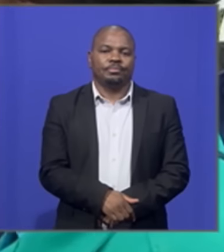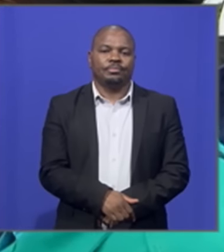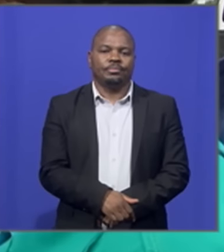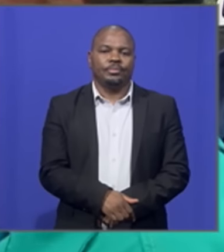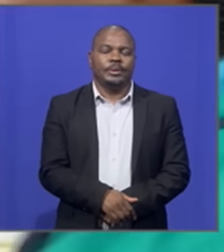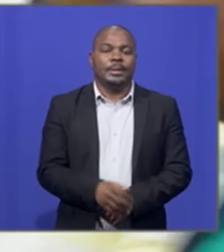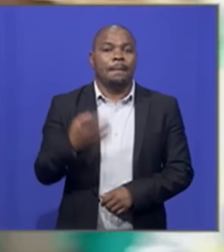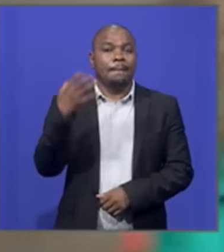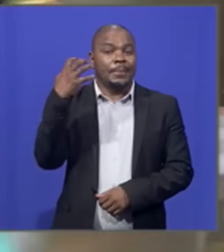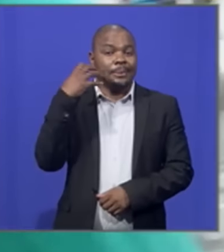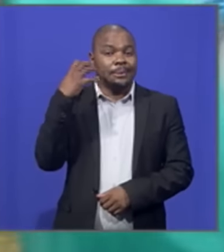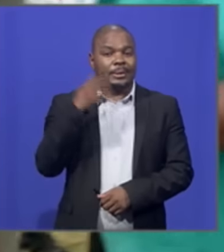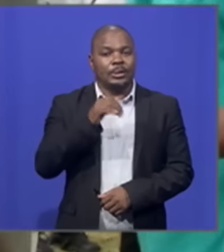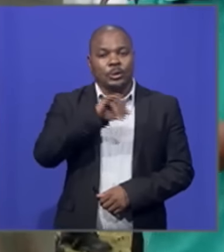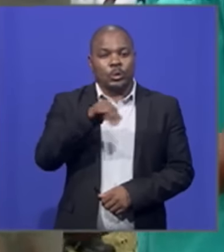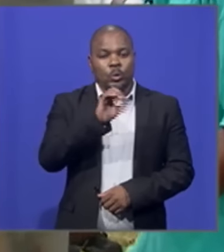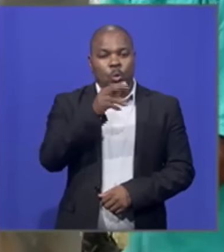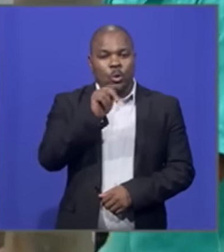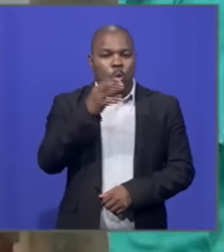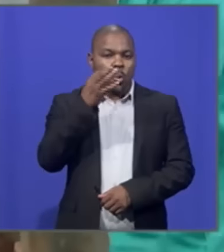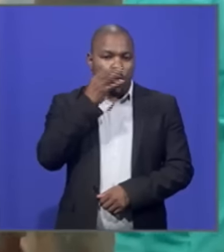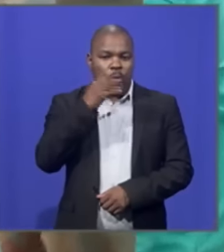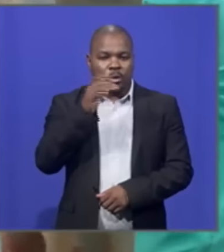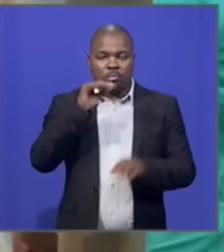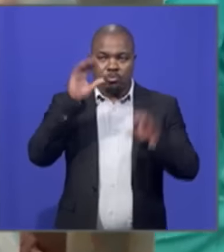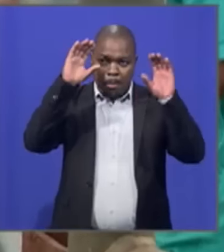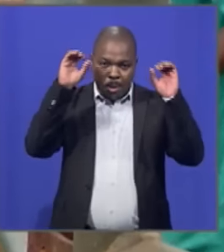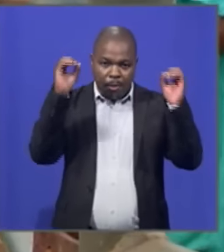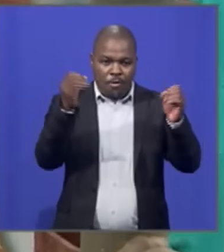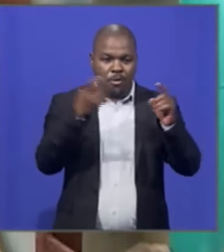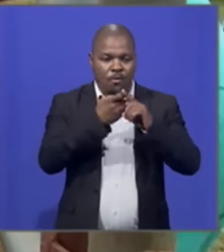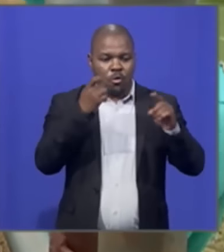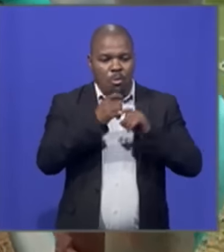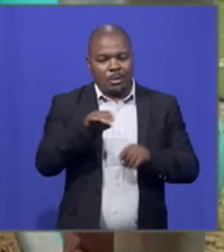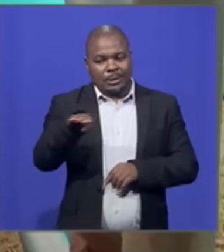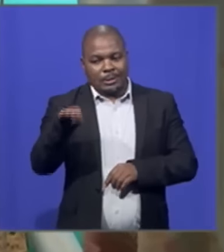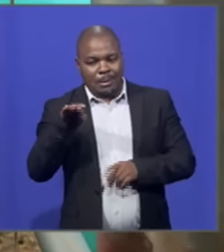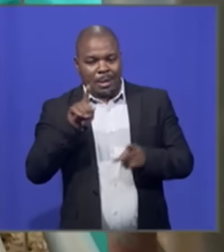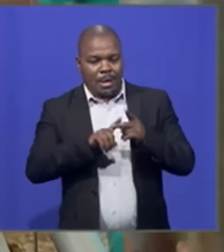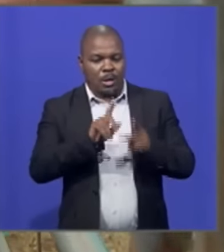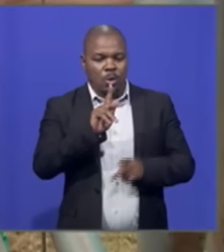Tona Steenhuisen ordinary tšeo di belago magareng ga Zimbabwe le Kruger National Park